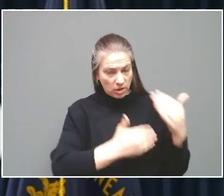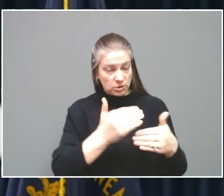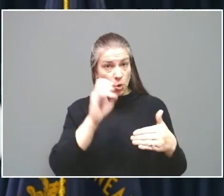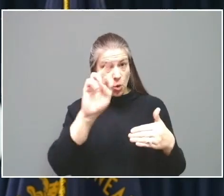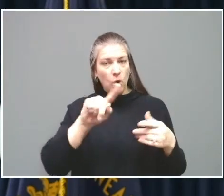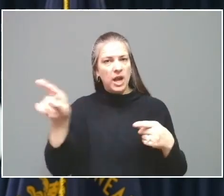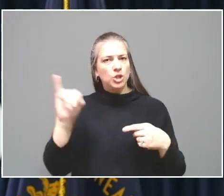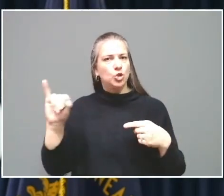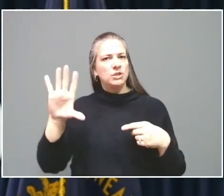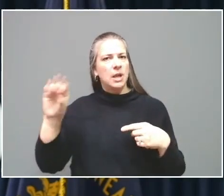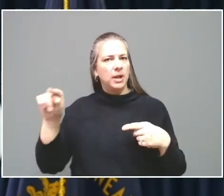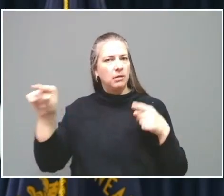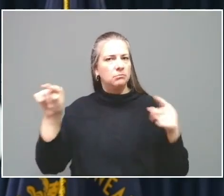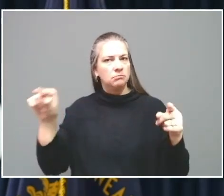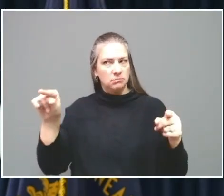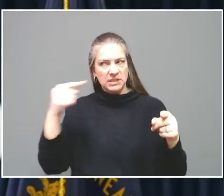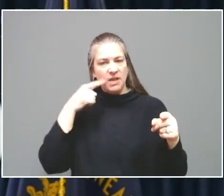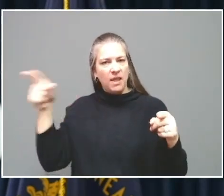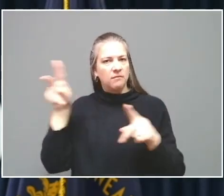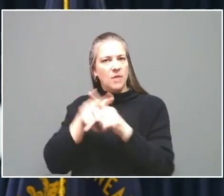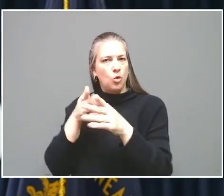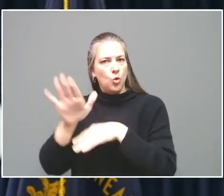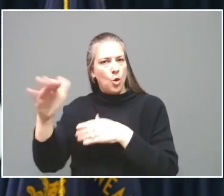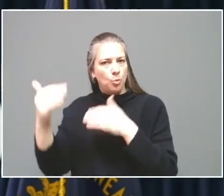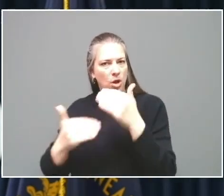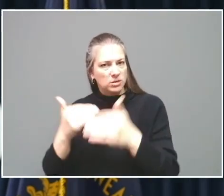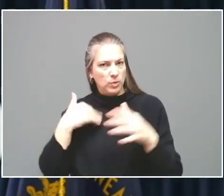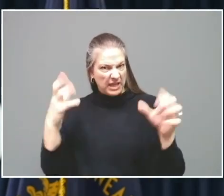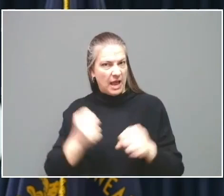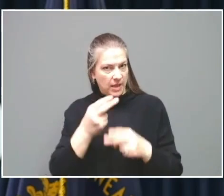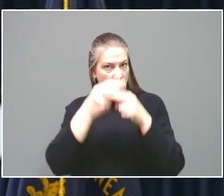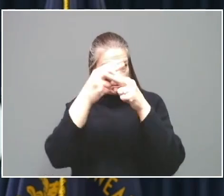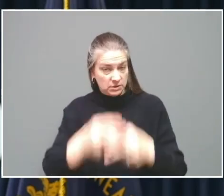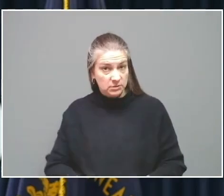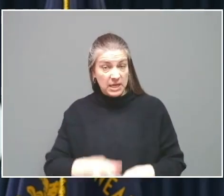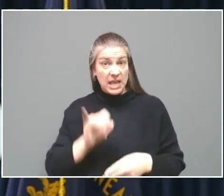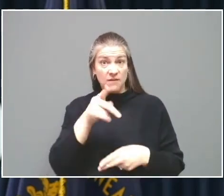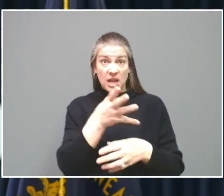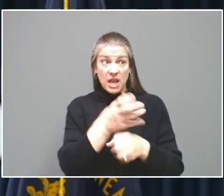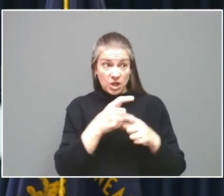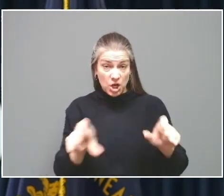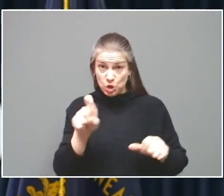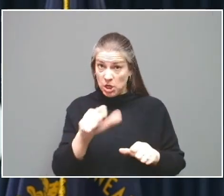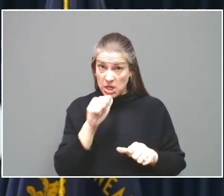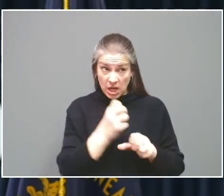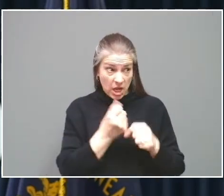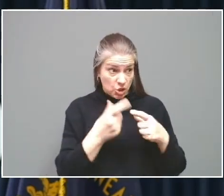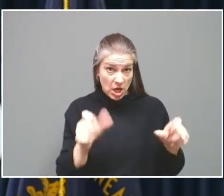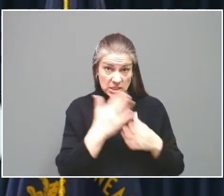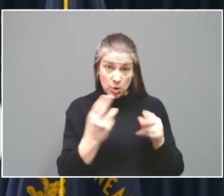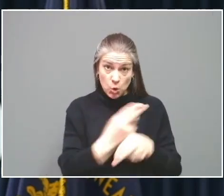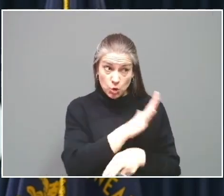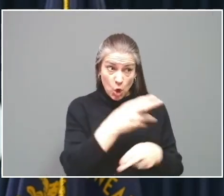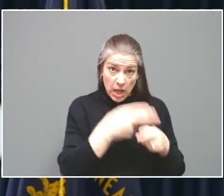insurance companies, claiming they got through their process. If someone got a check that shouldn't have, then someone used their name in one of those